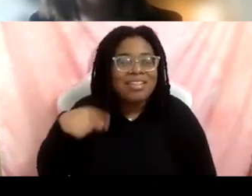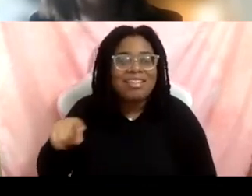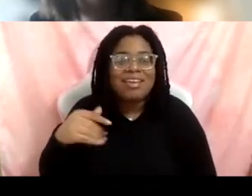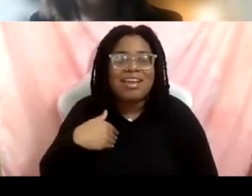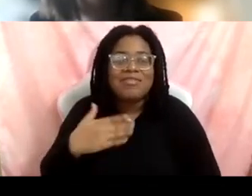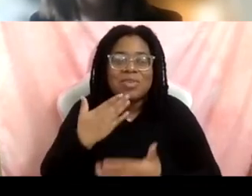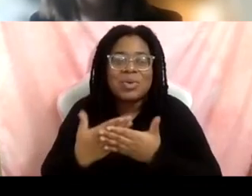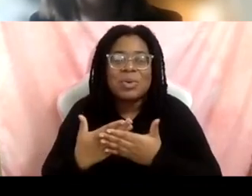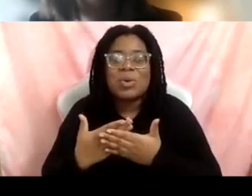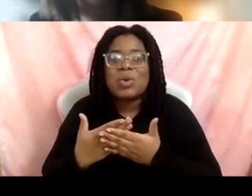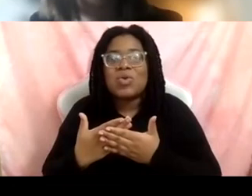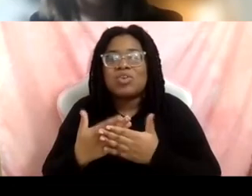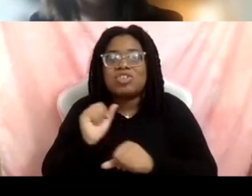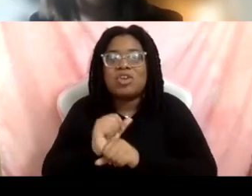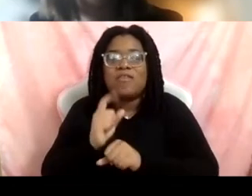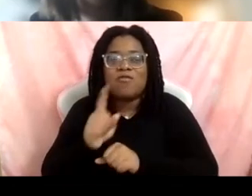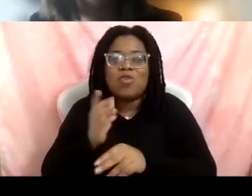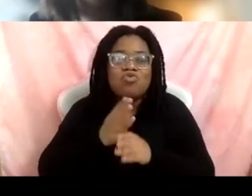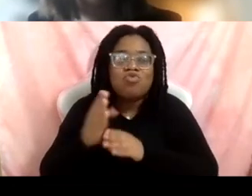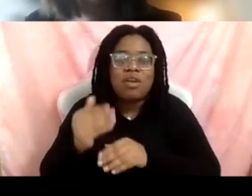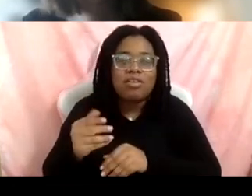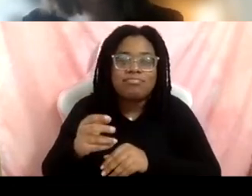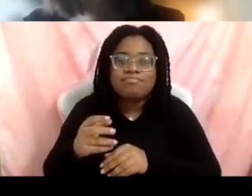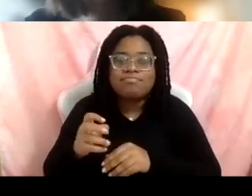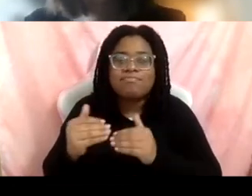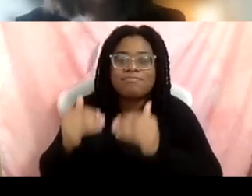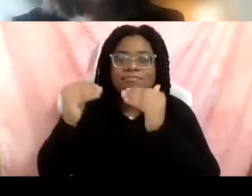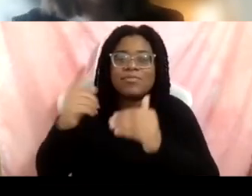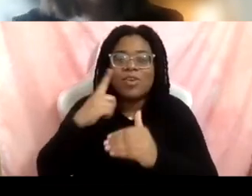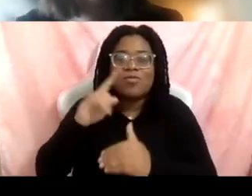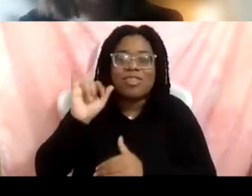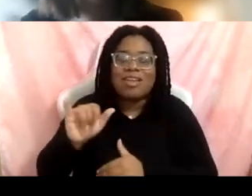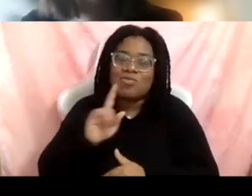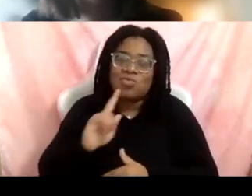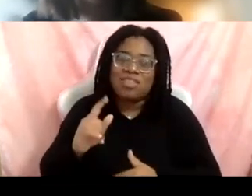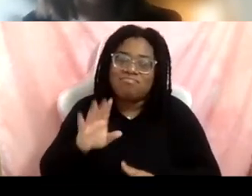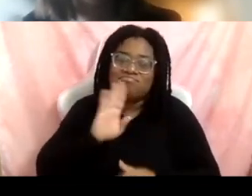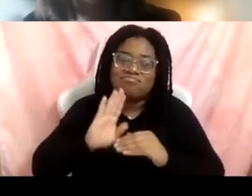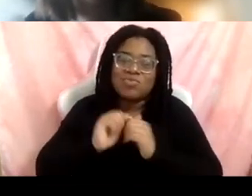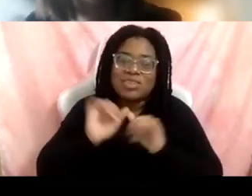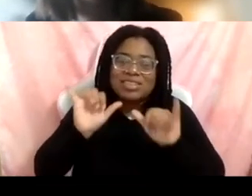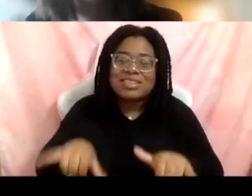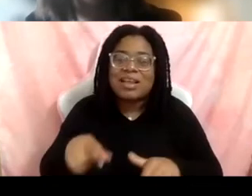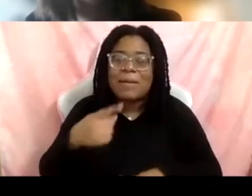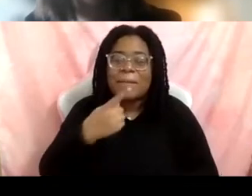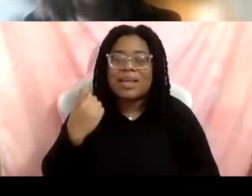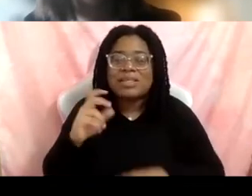of career advancement for their students either. So I'm frustrated with the whole system, because people sort of, I